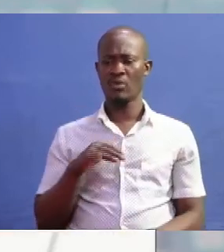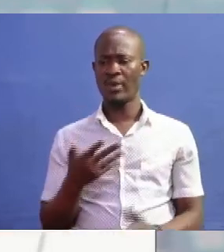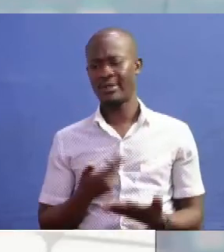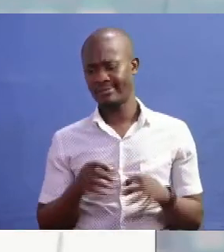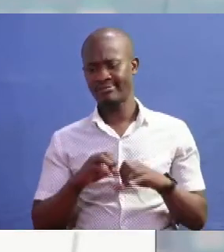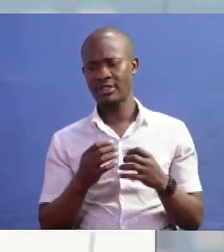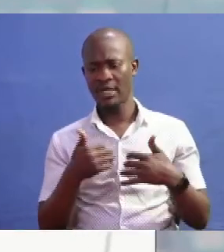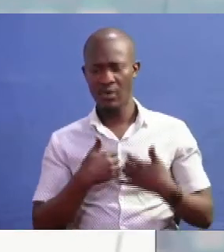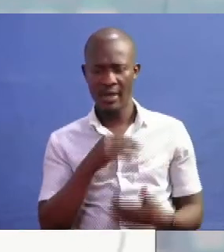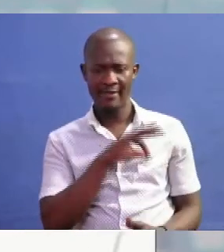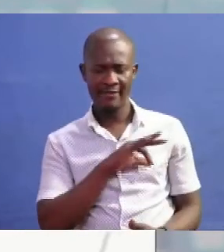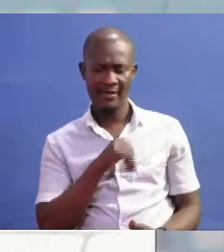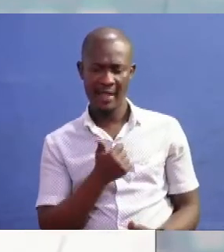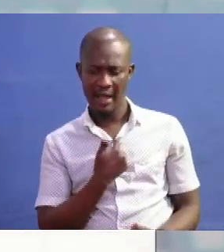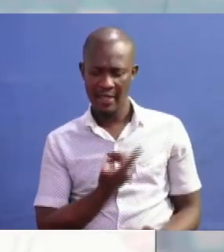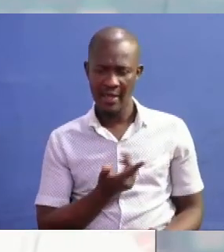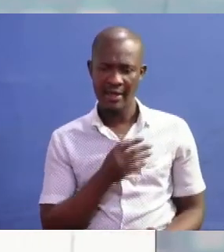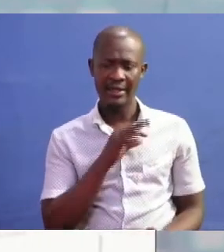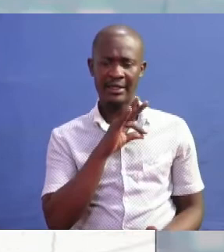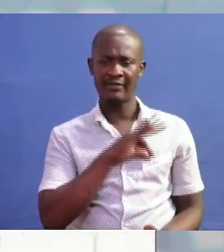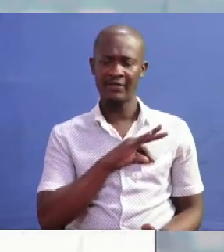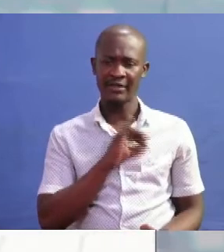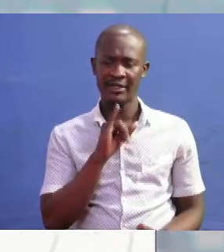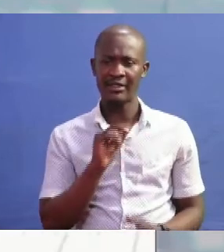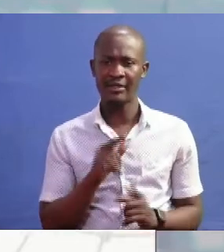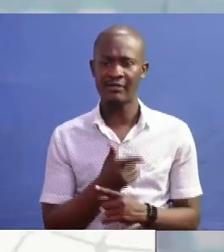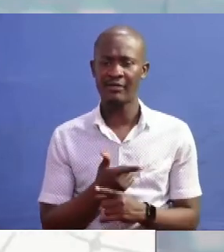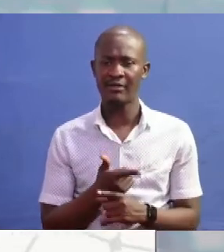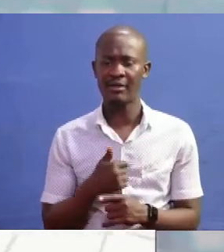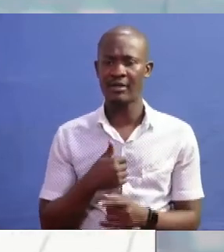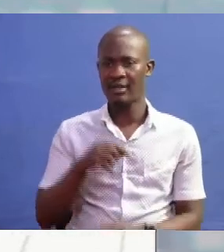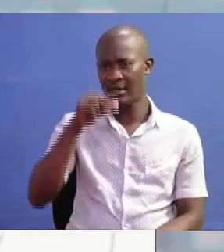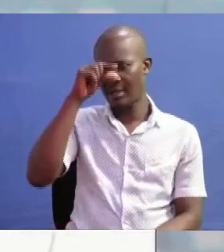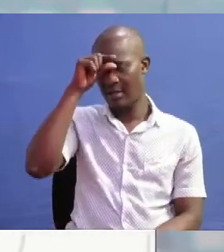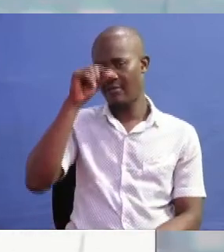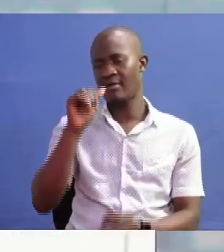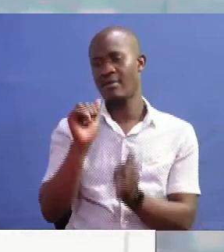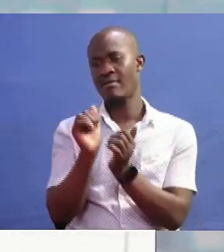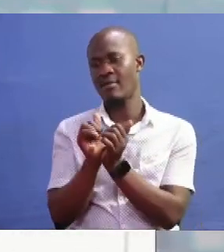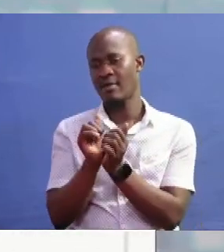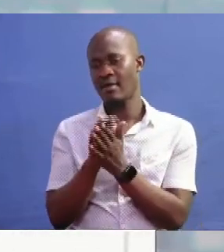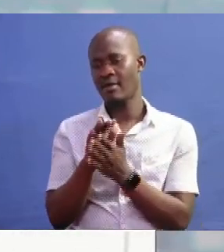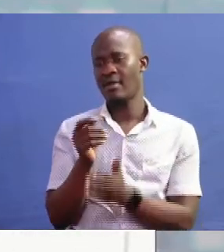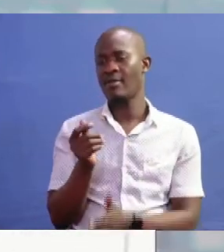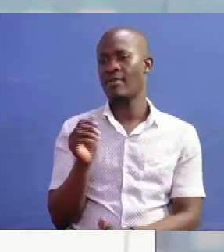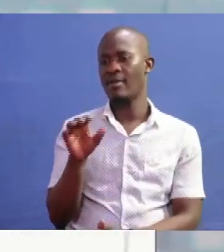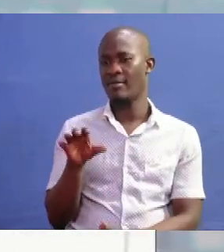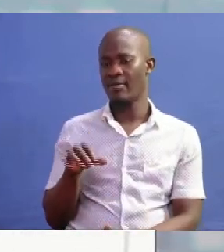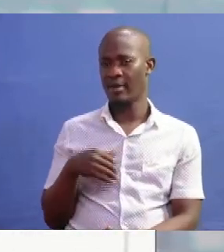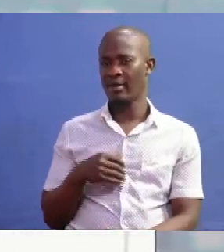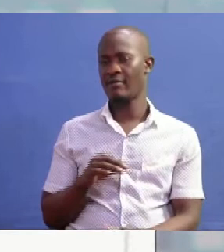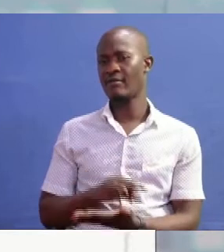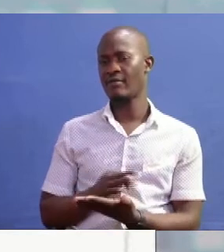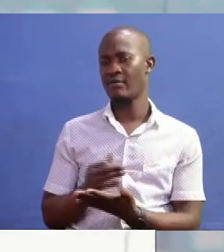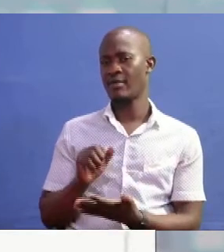invest, some of these SACCOs, they invest in different, some invest in government bonds, some invest in money market funds. That way,